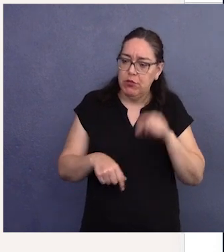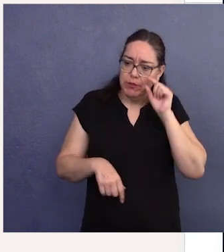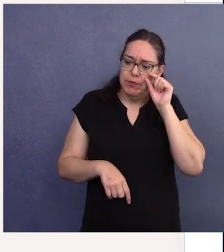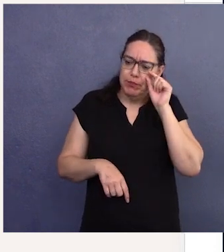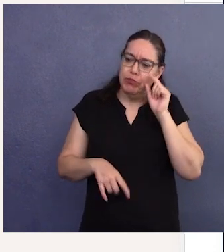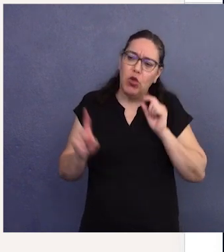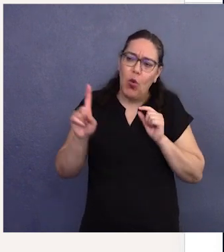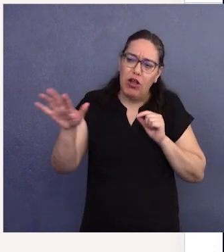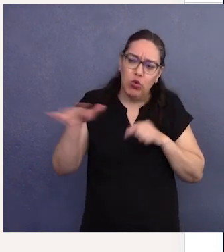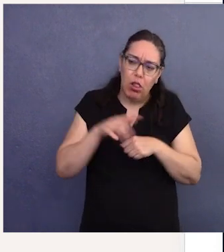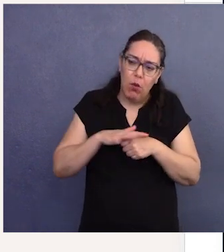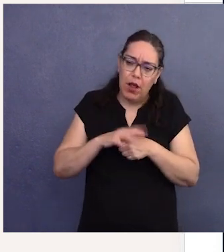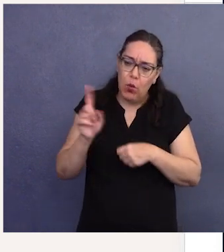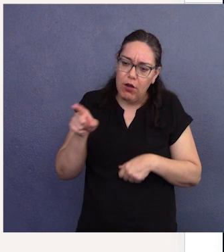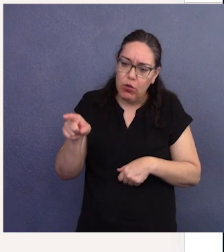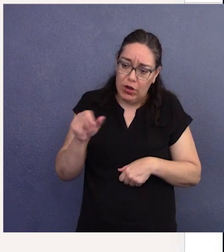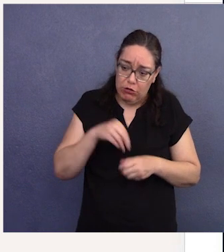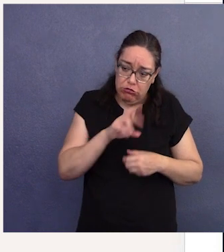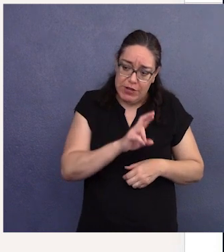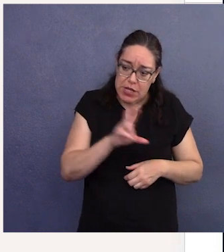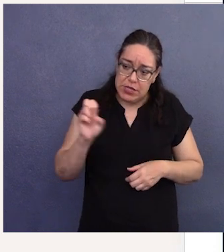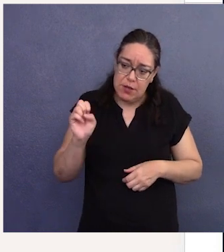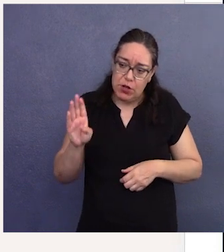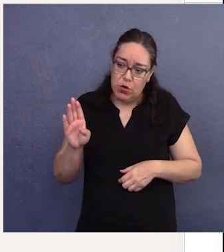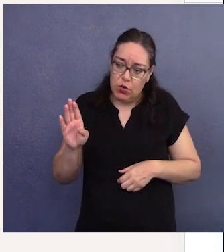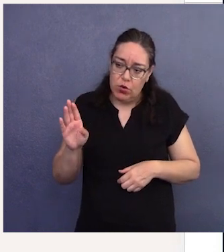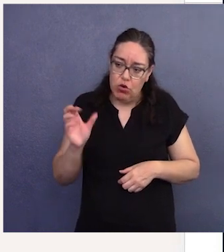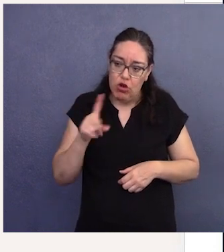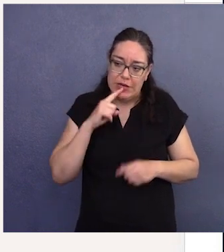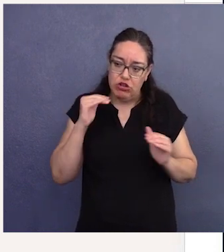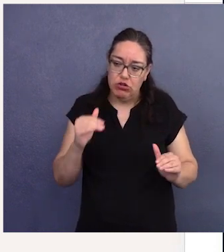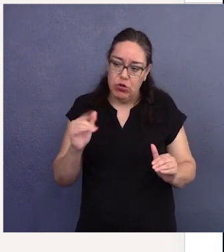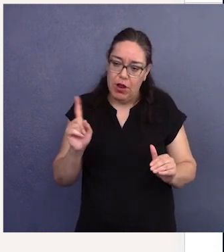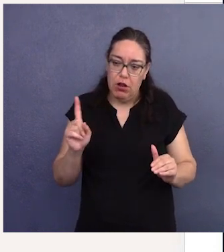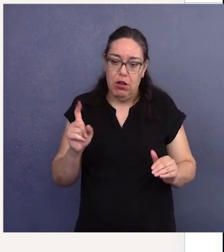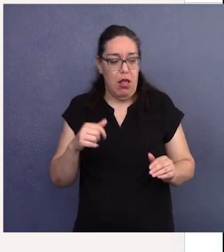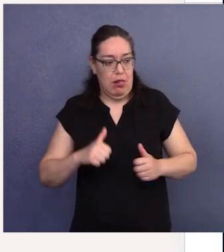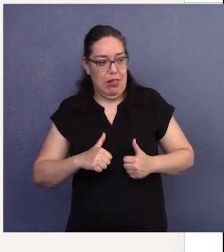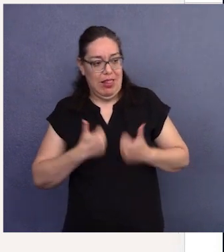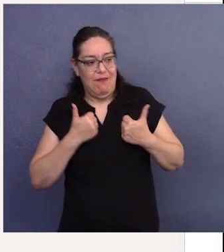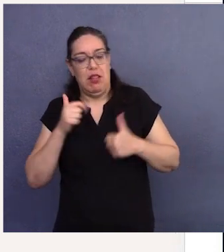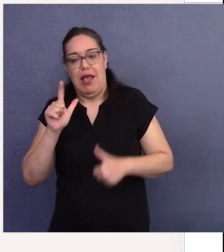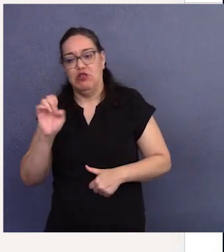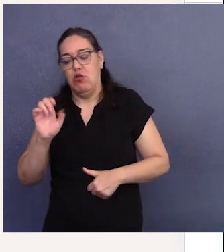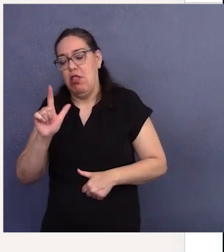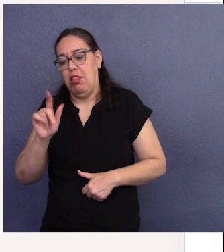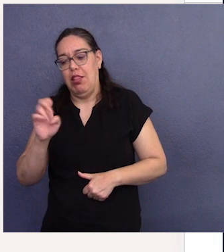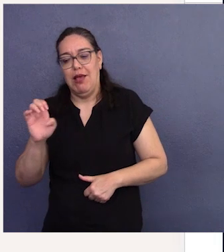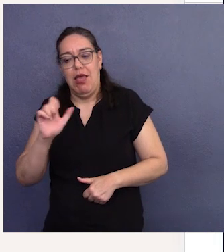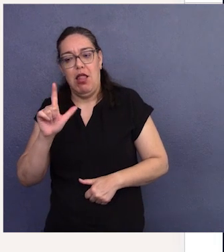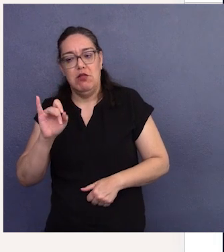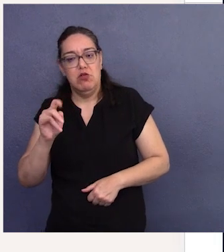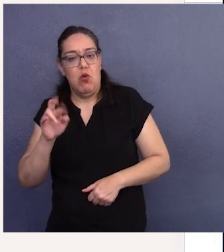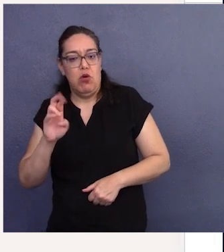Where are you located? Are you in Riverside, San Bernardino, or the desert? I live in Lake Elsinore. So okay.